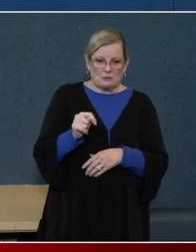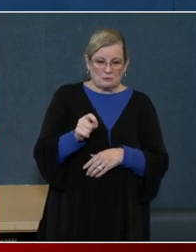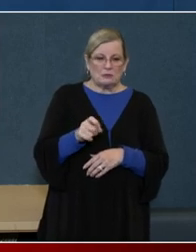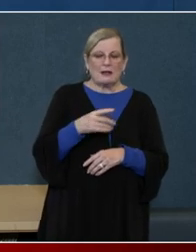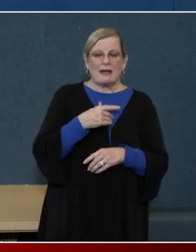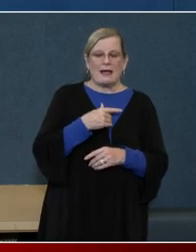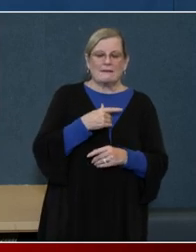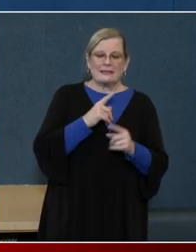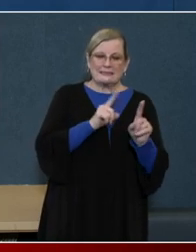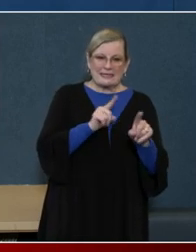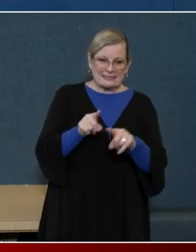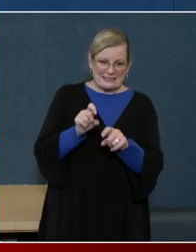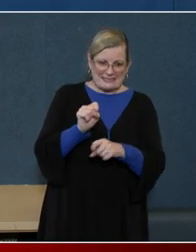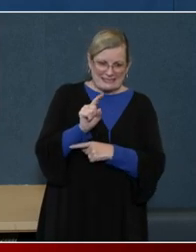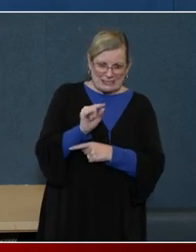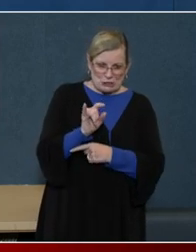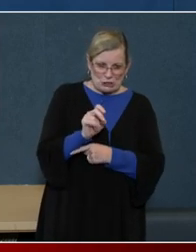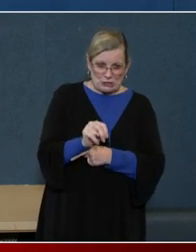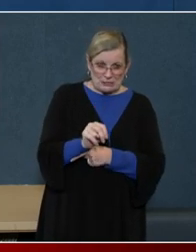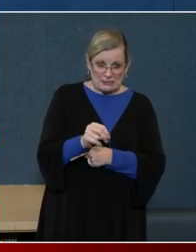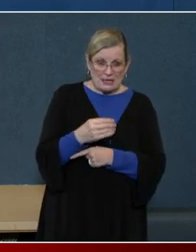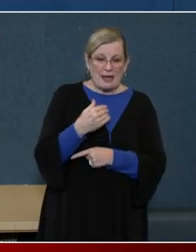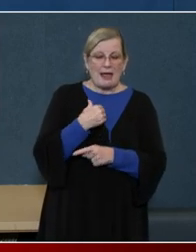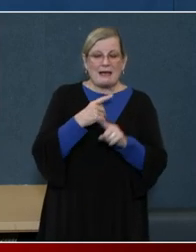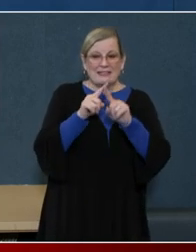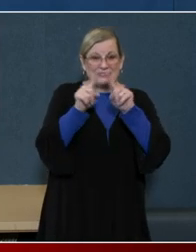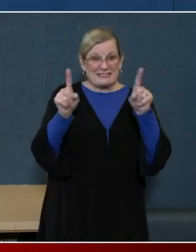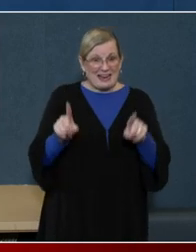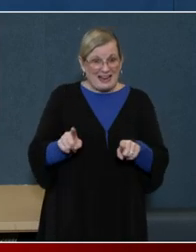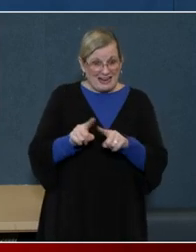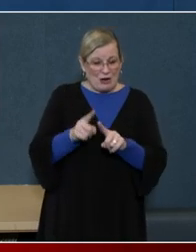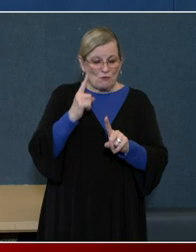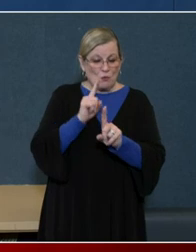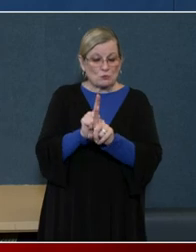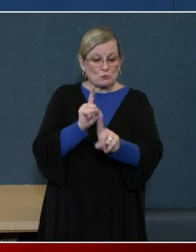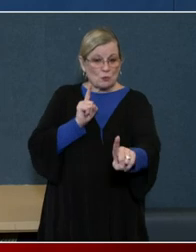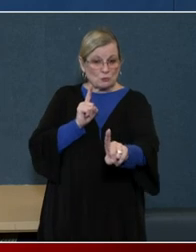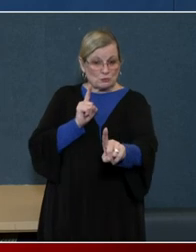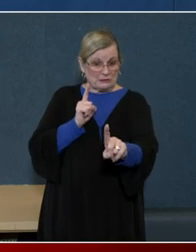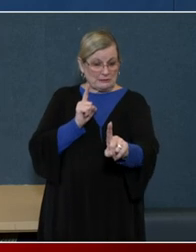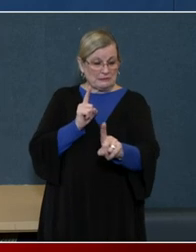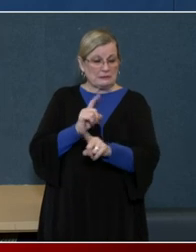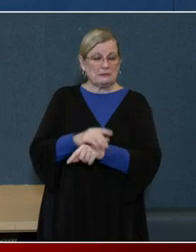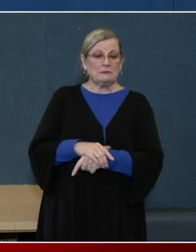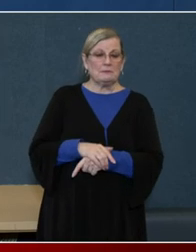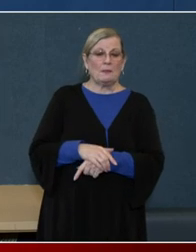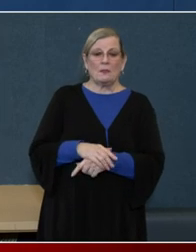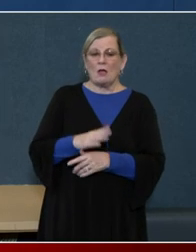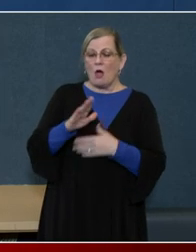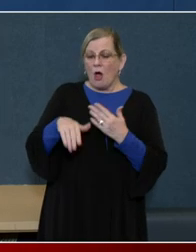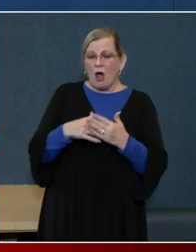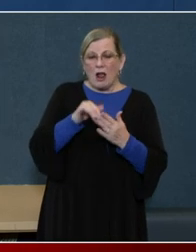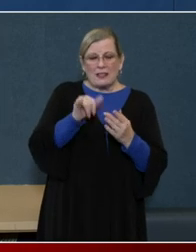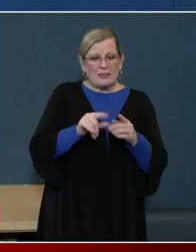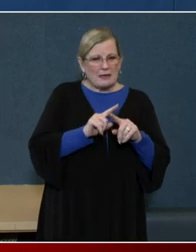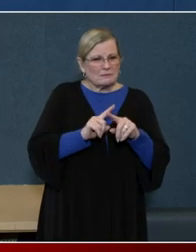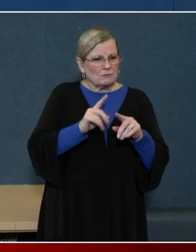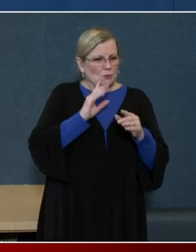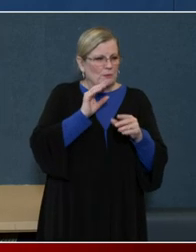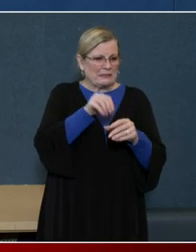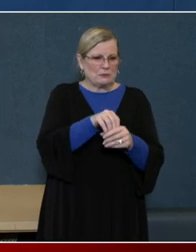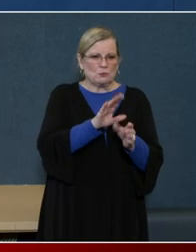our social distancing signage. All of that is a part of the review plan for our schools. We will also continue